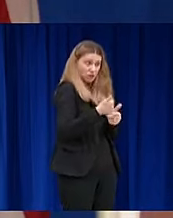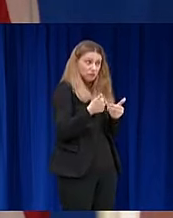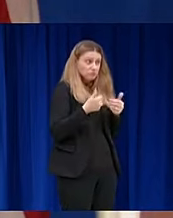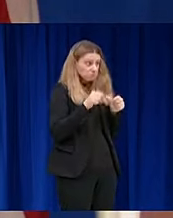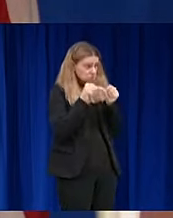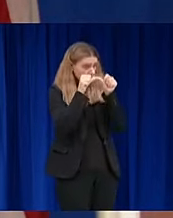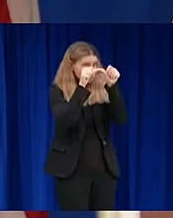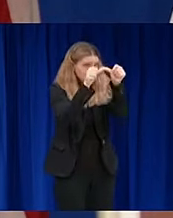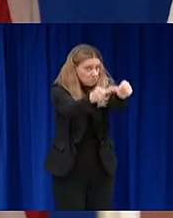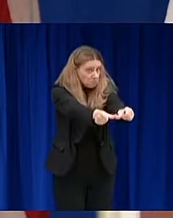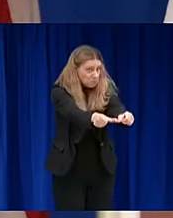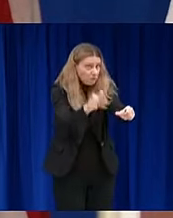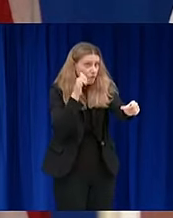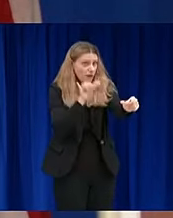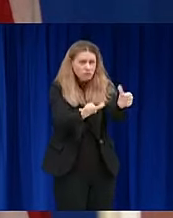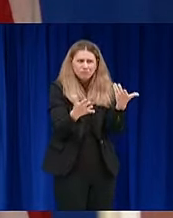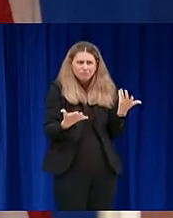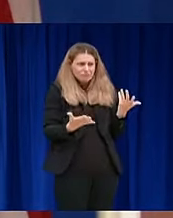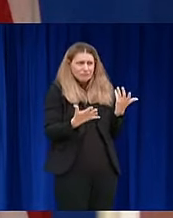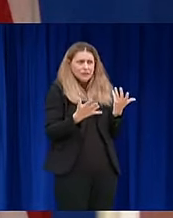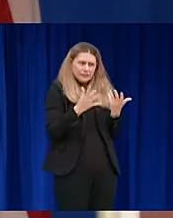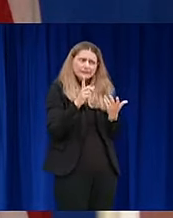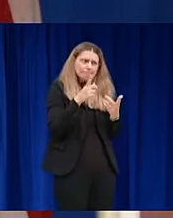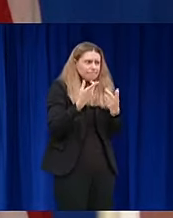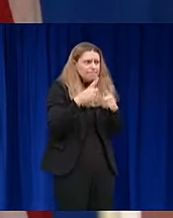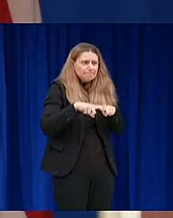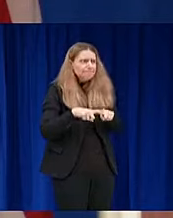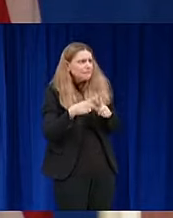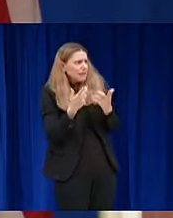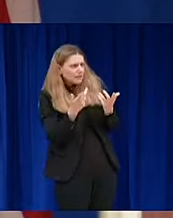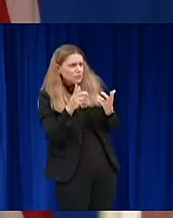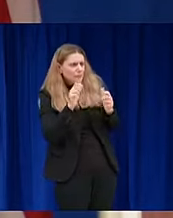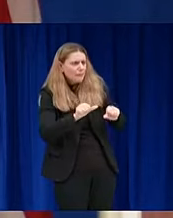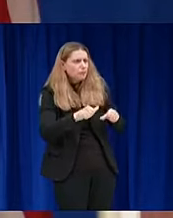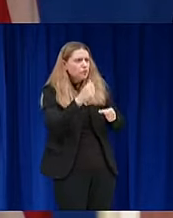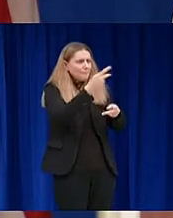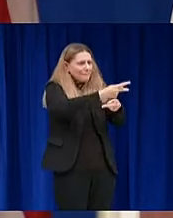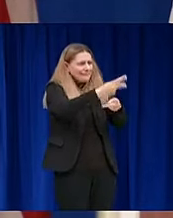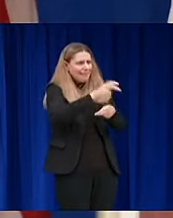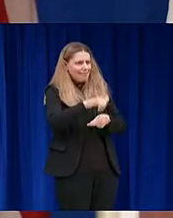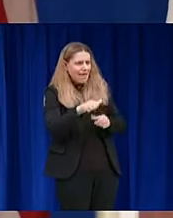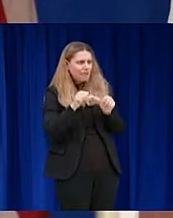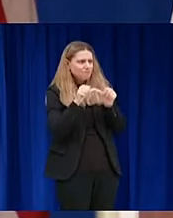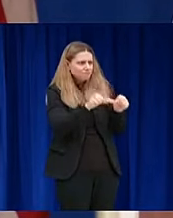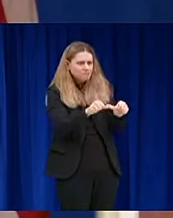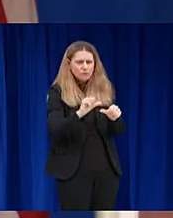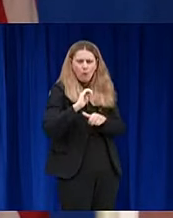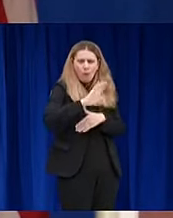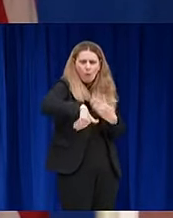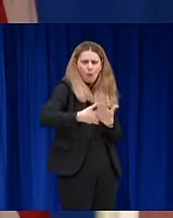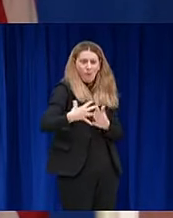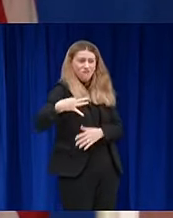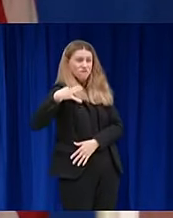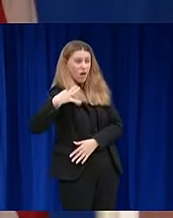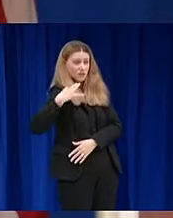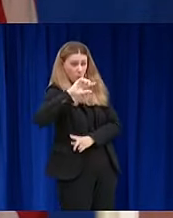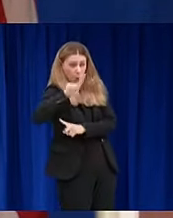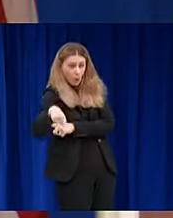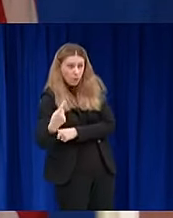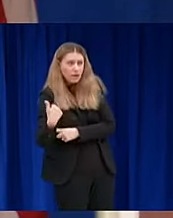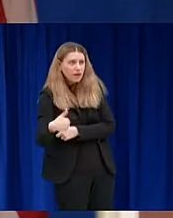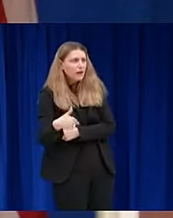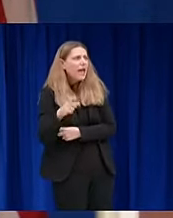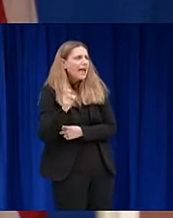Maintaining a world-class force made up entirely of volunteers requires us to reach across the breadth of talent this